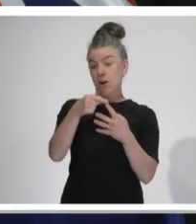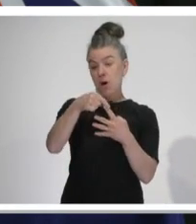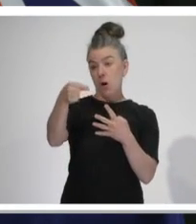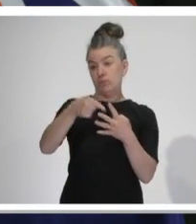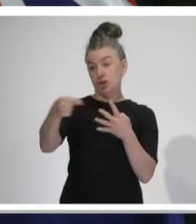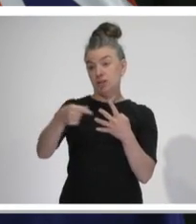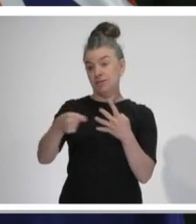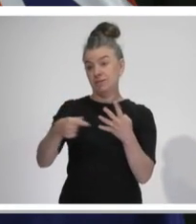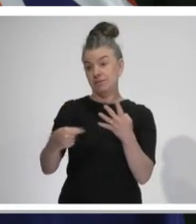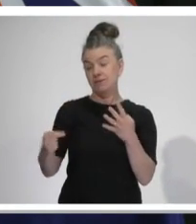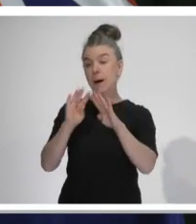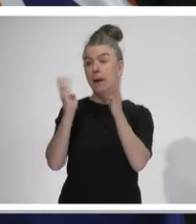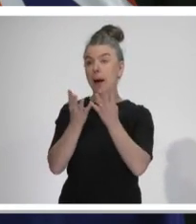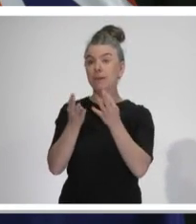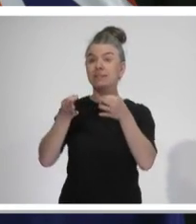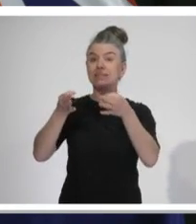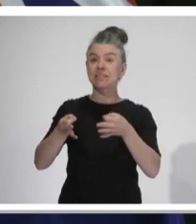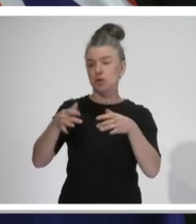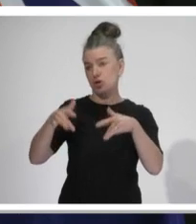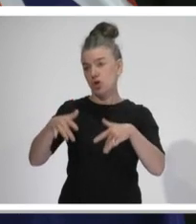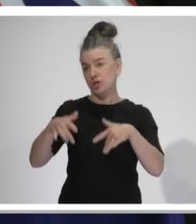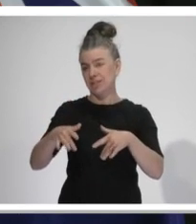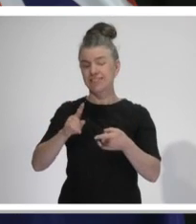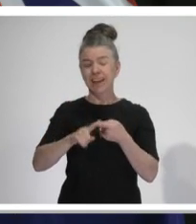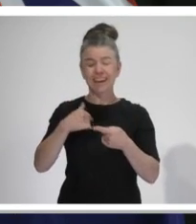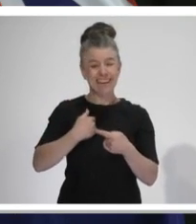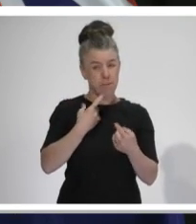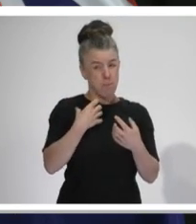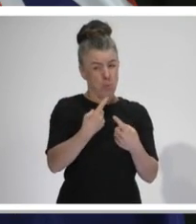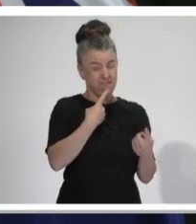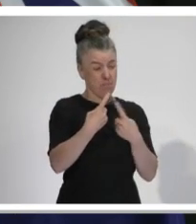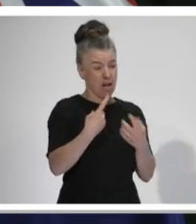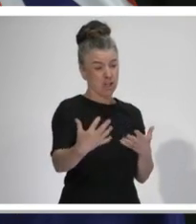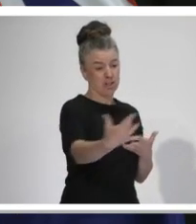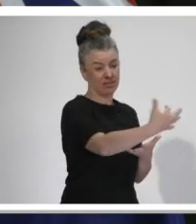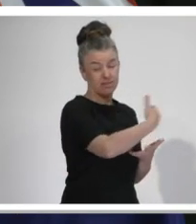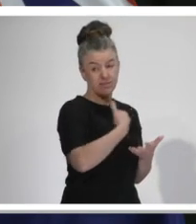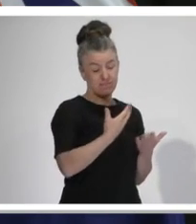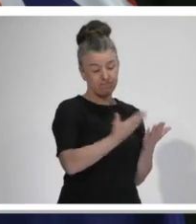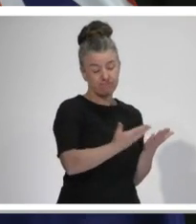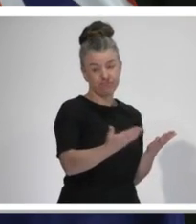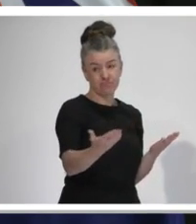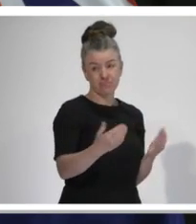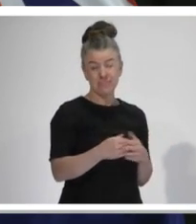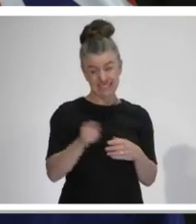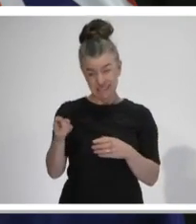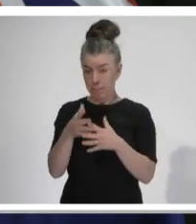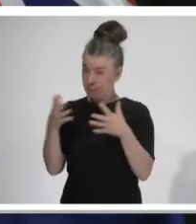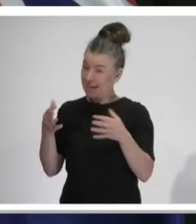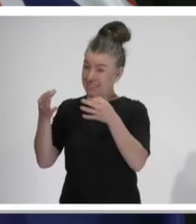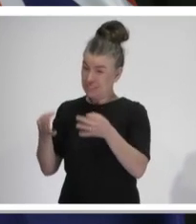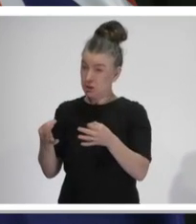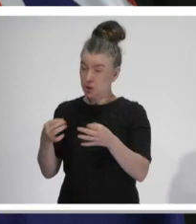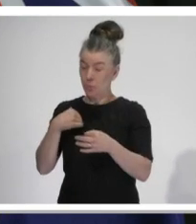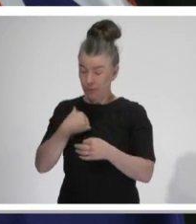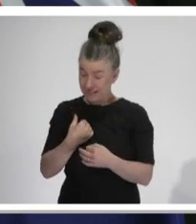not made its decision. We still have more data to collect, and we still have to take what is a critical decision very, very seriously. As